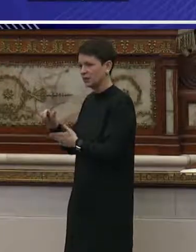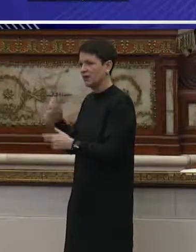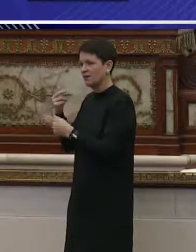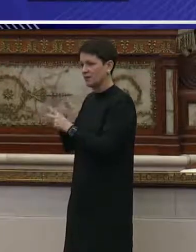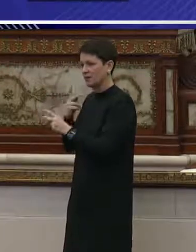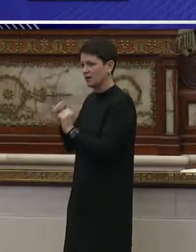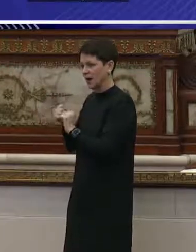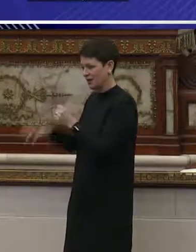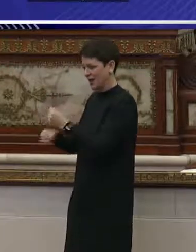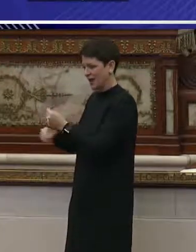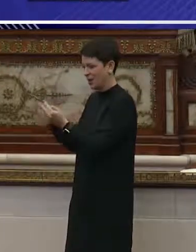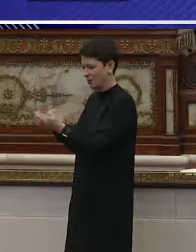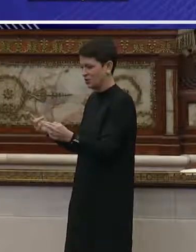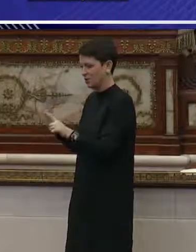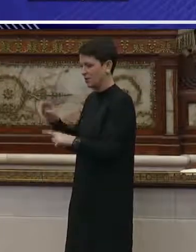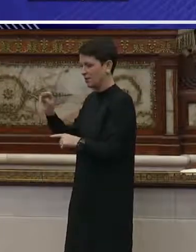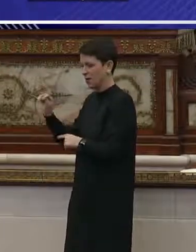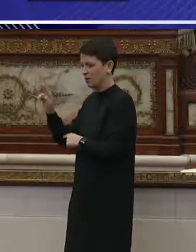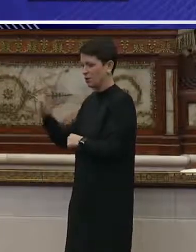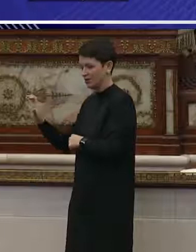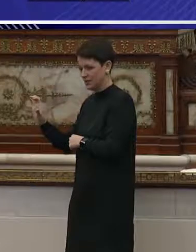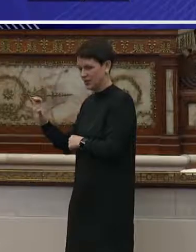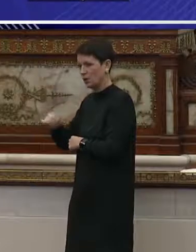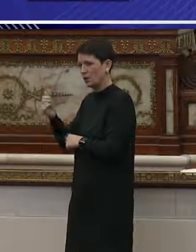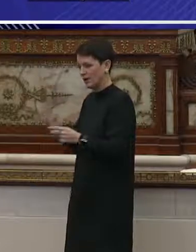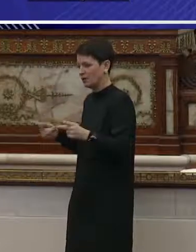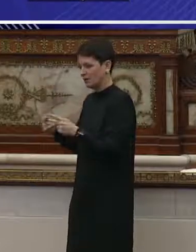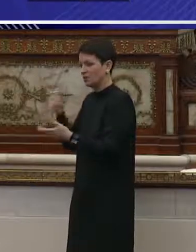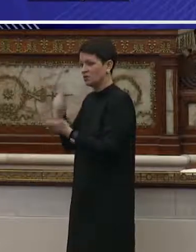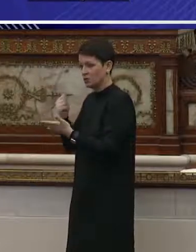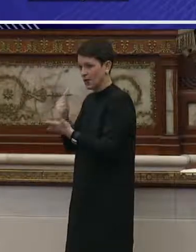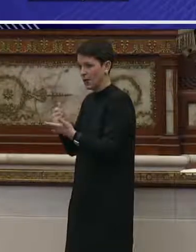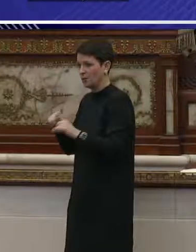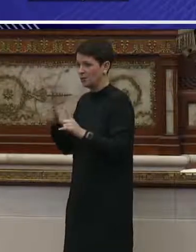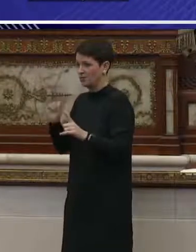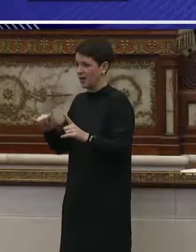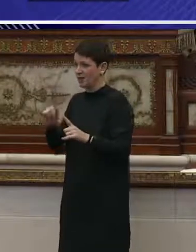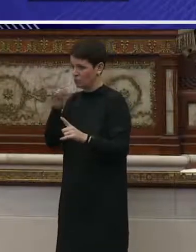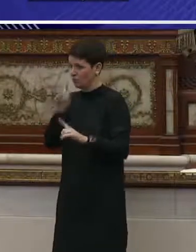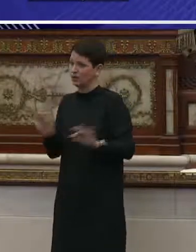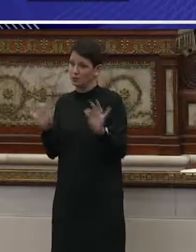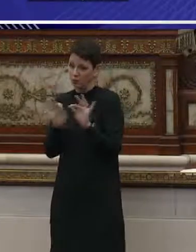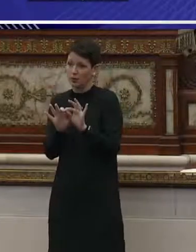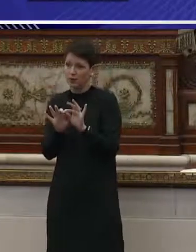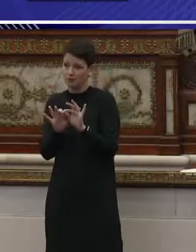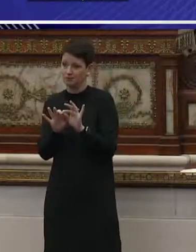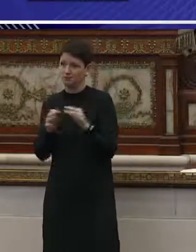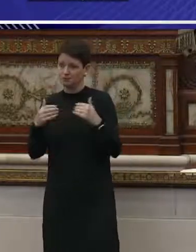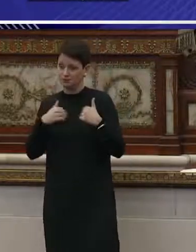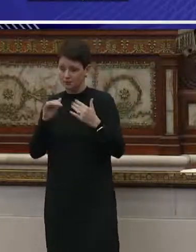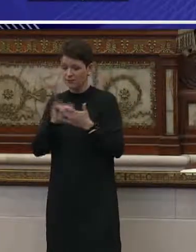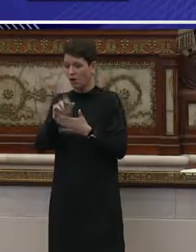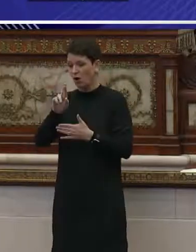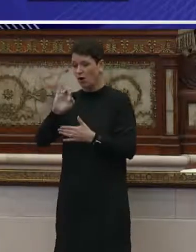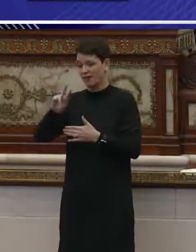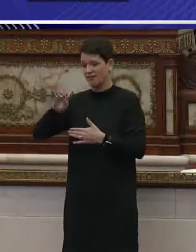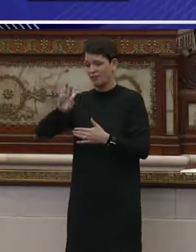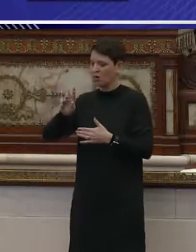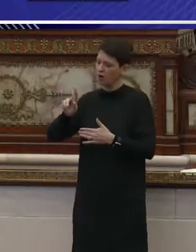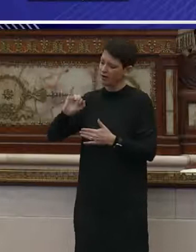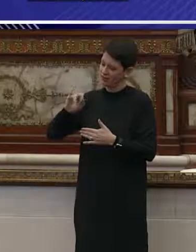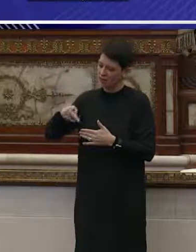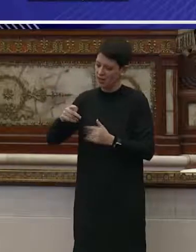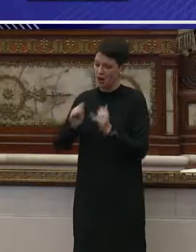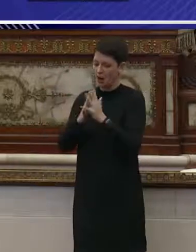could add resources from the MRC or other places to help that. But that's why it's also important to have that RFP up